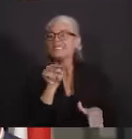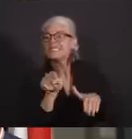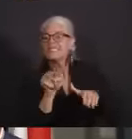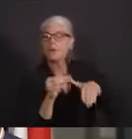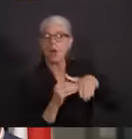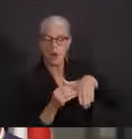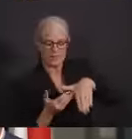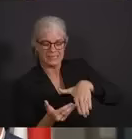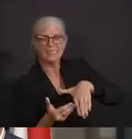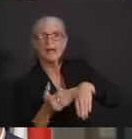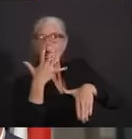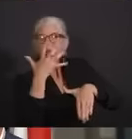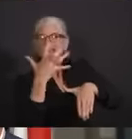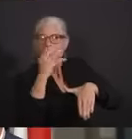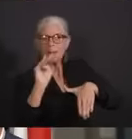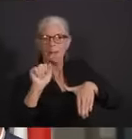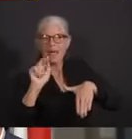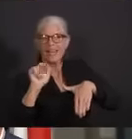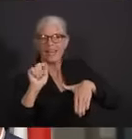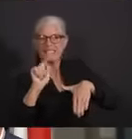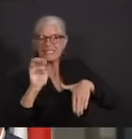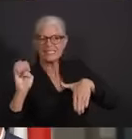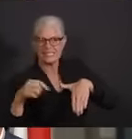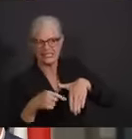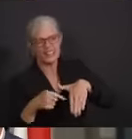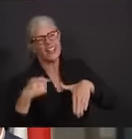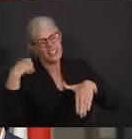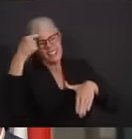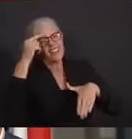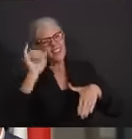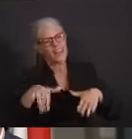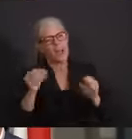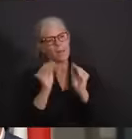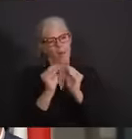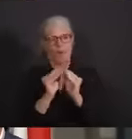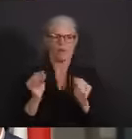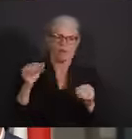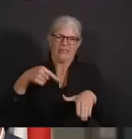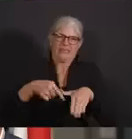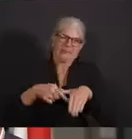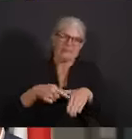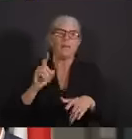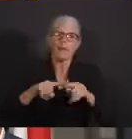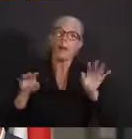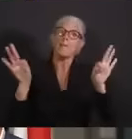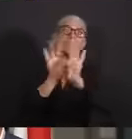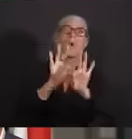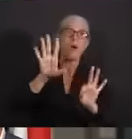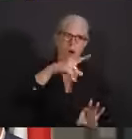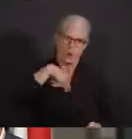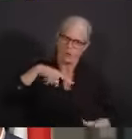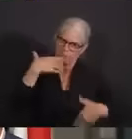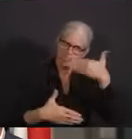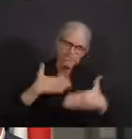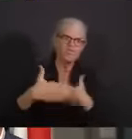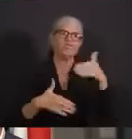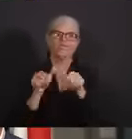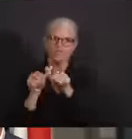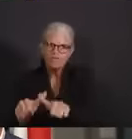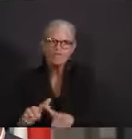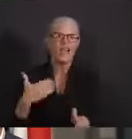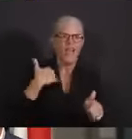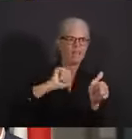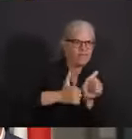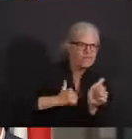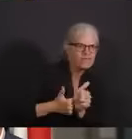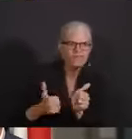it's getting some of the big impact, but we think it's really important that all services are be able to resume, and we have contingencies to be able to get